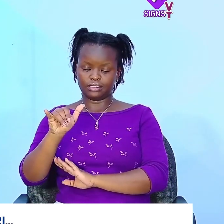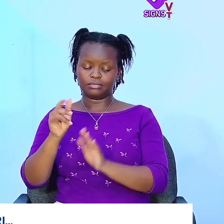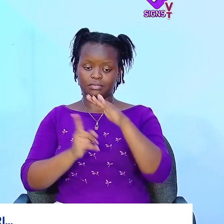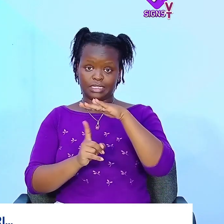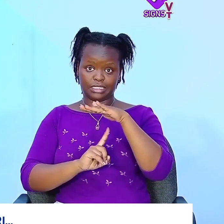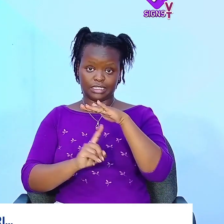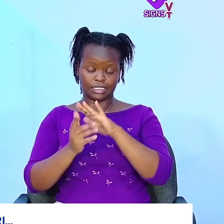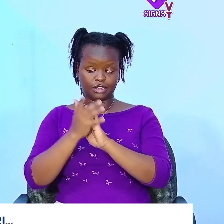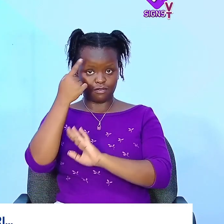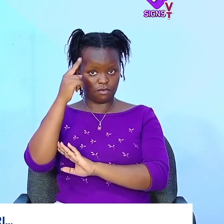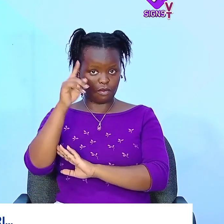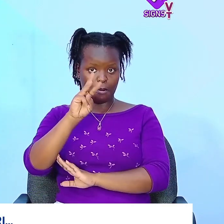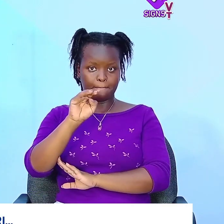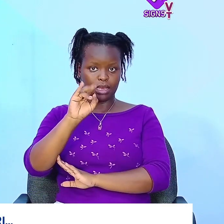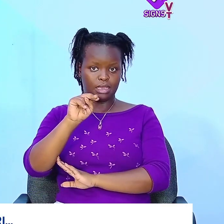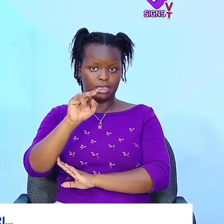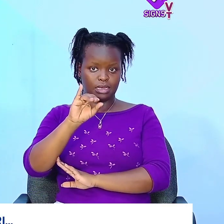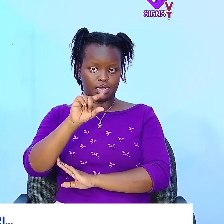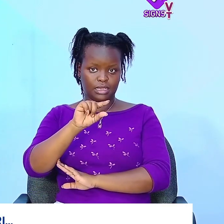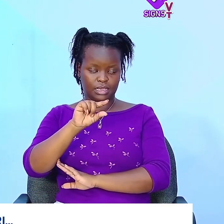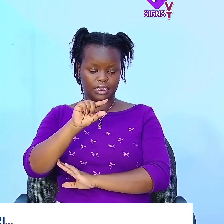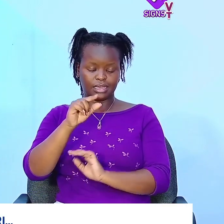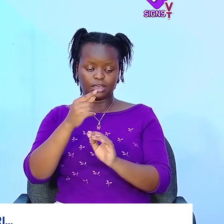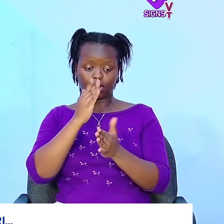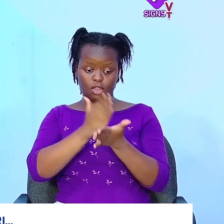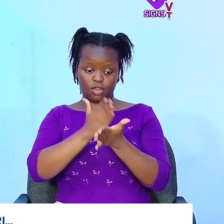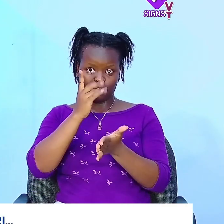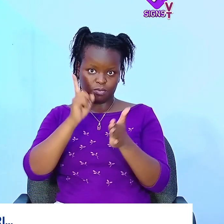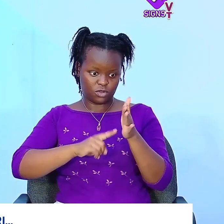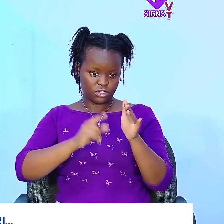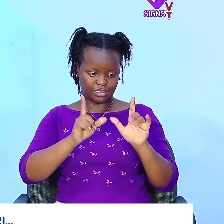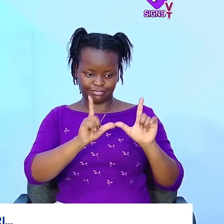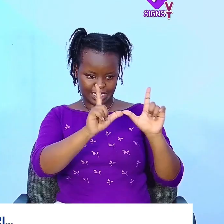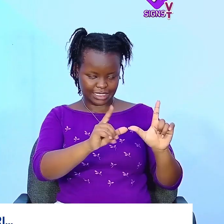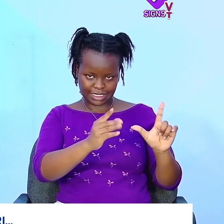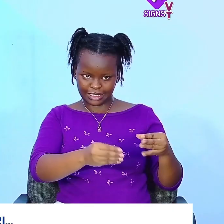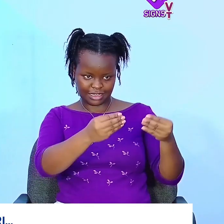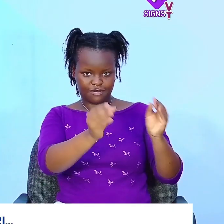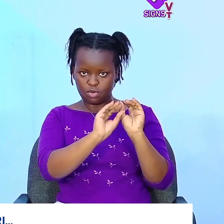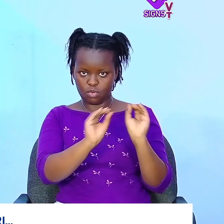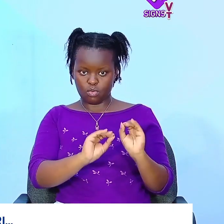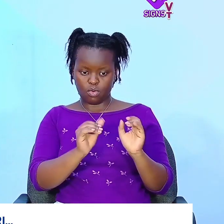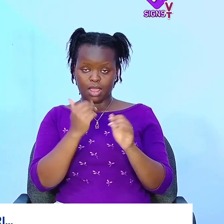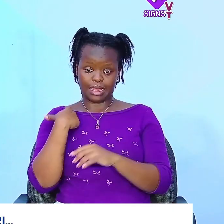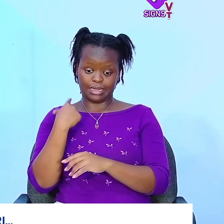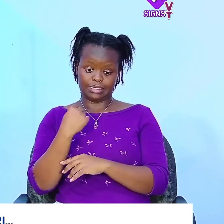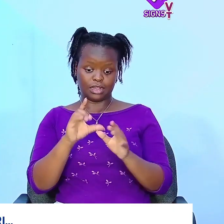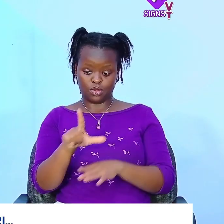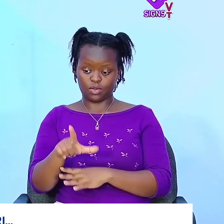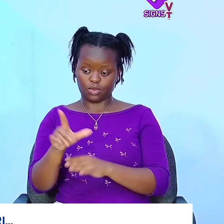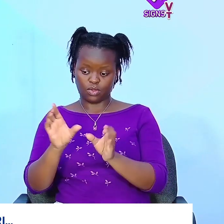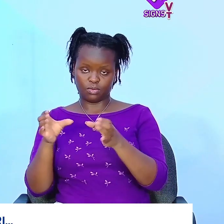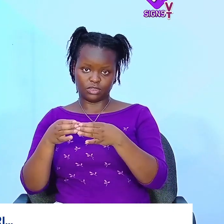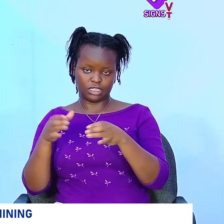of Mining, confirmed that no licenses will be granted until local communities